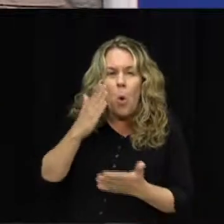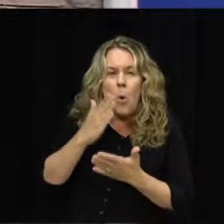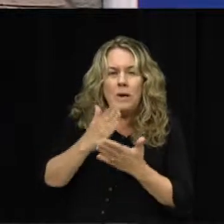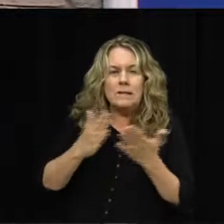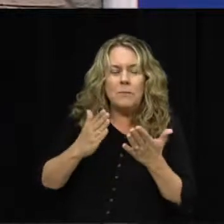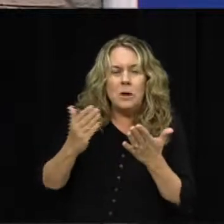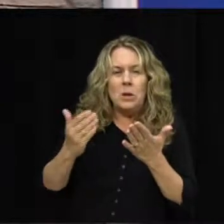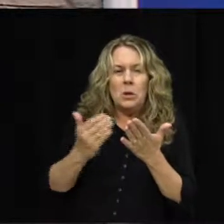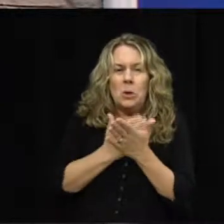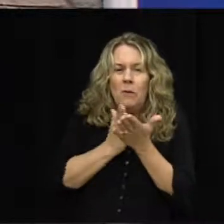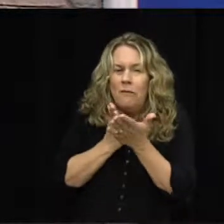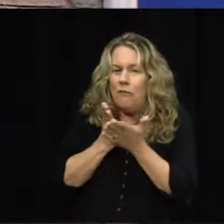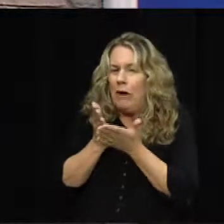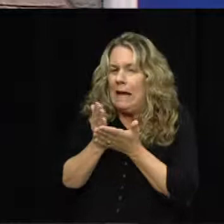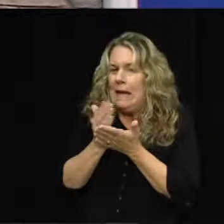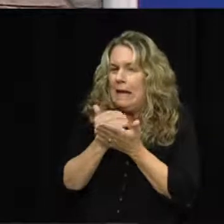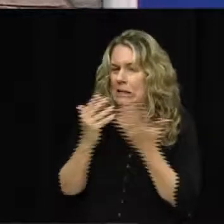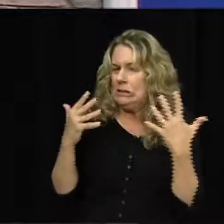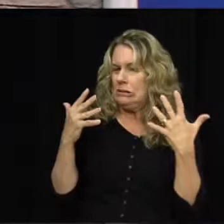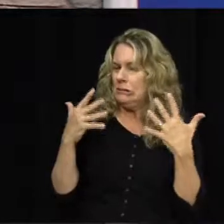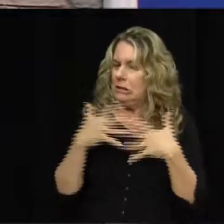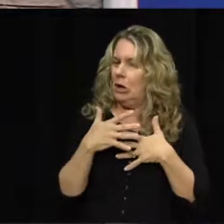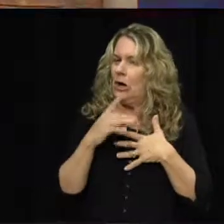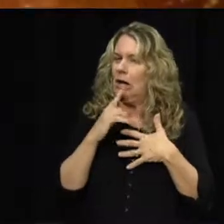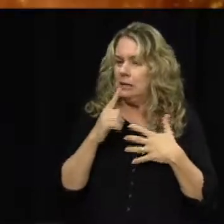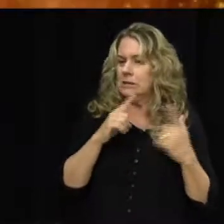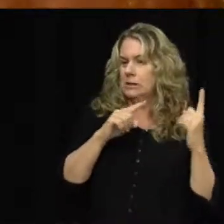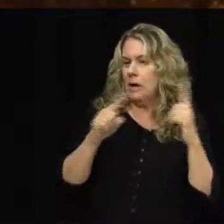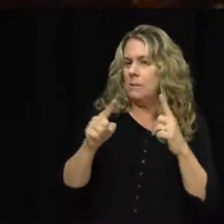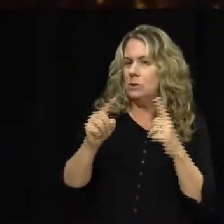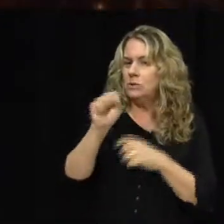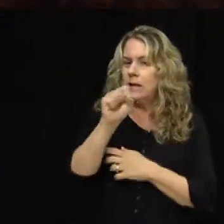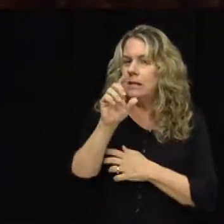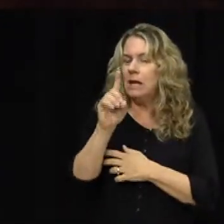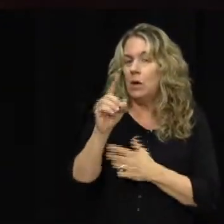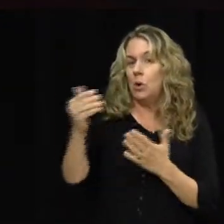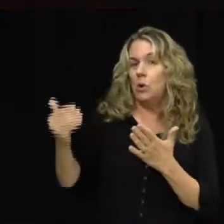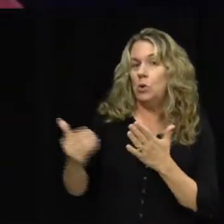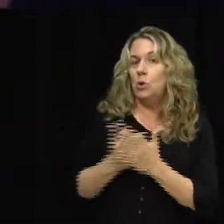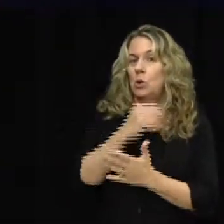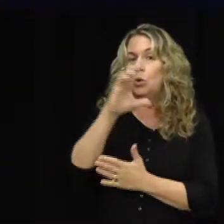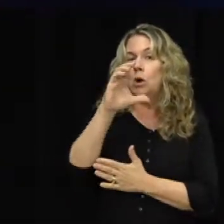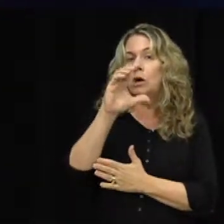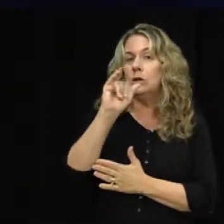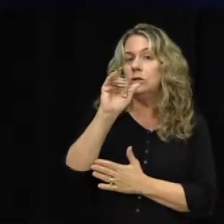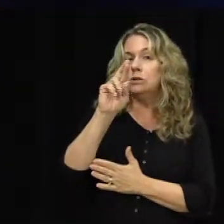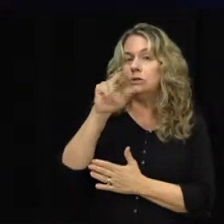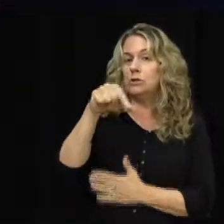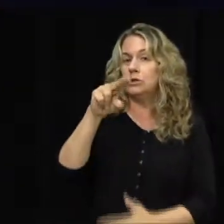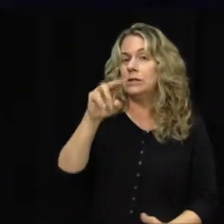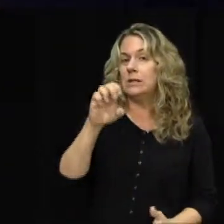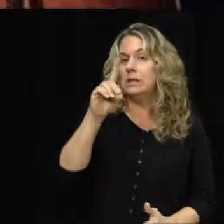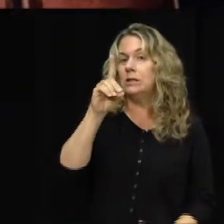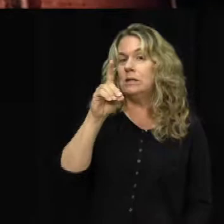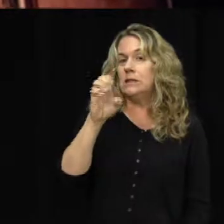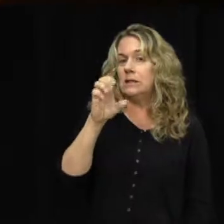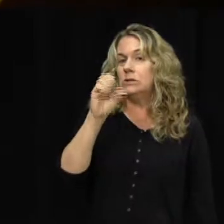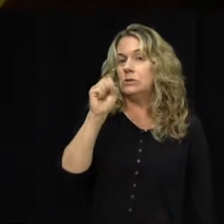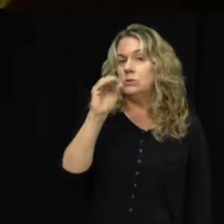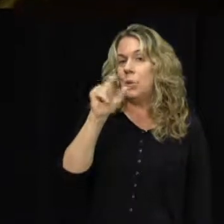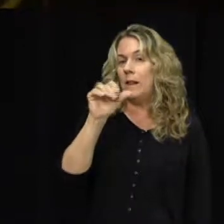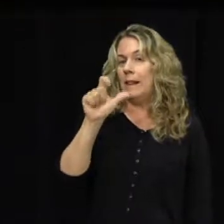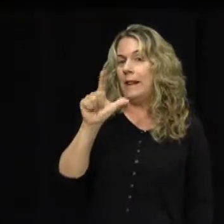Something freaky is coming to San Diego. The new Cirque du Soleil show, Dralion, will be traveling through the Valley View